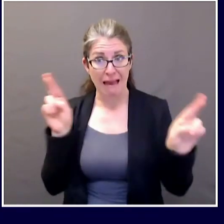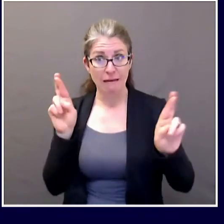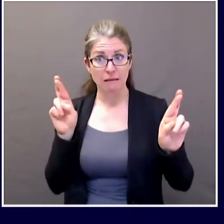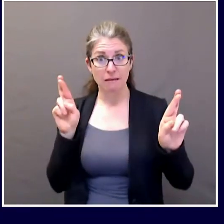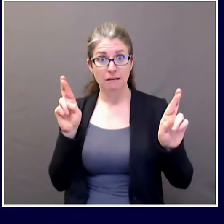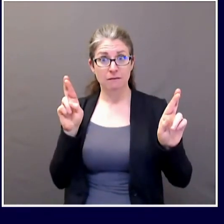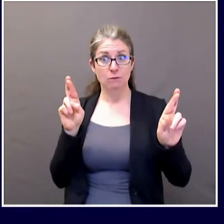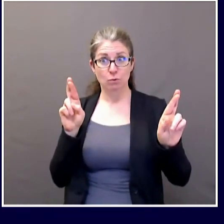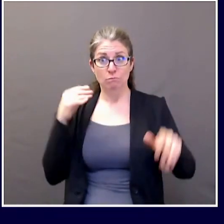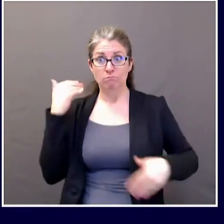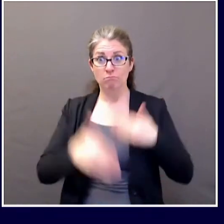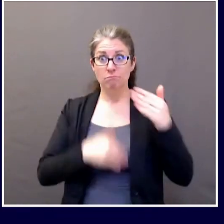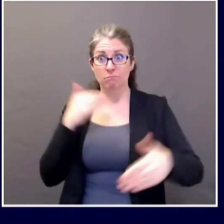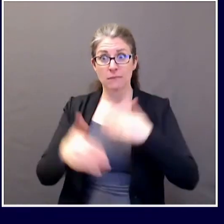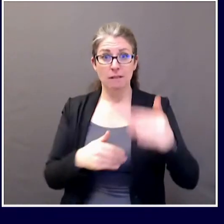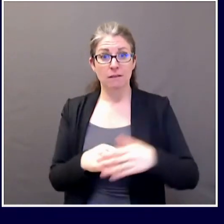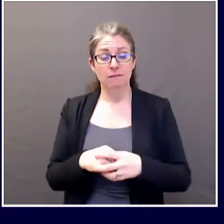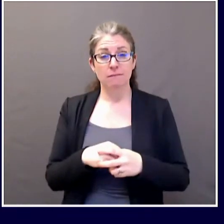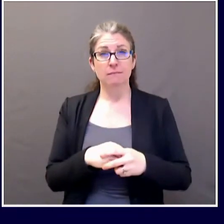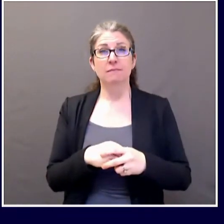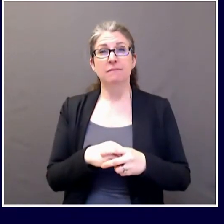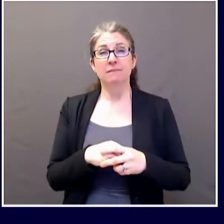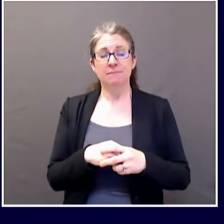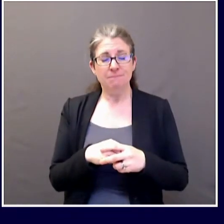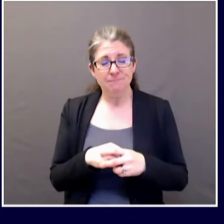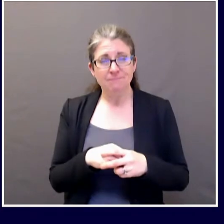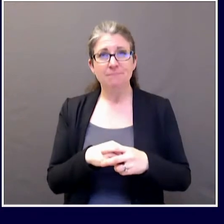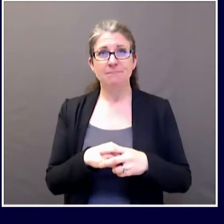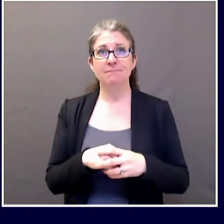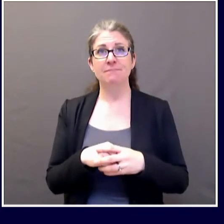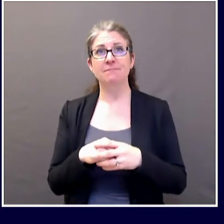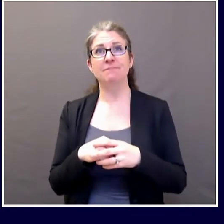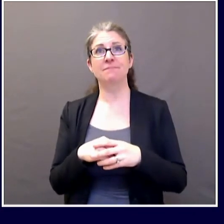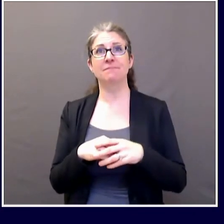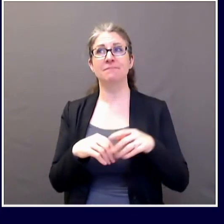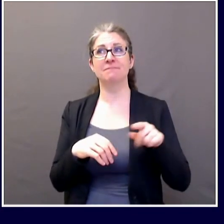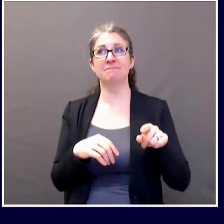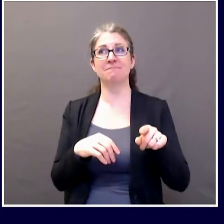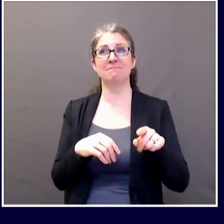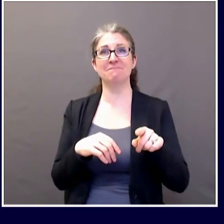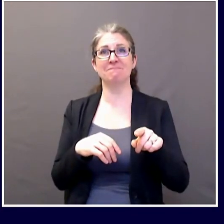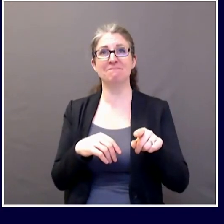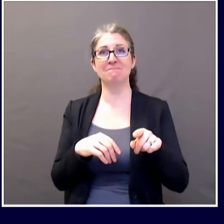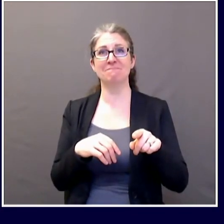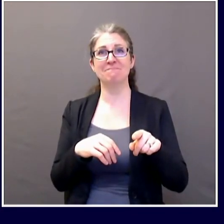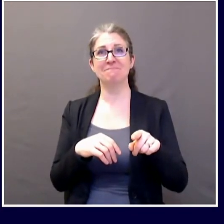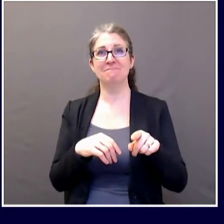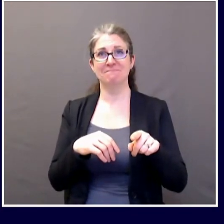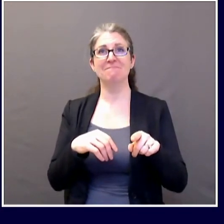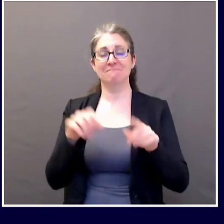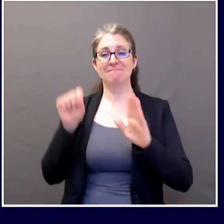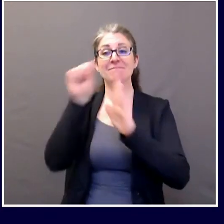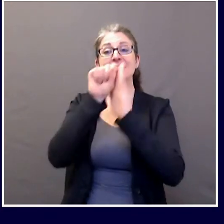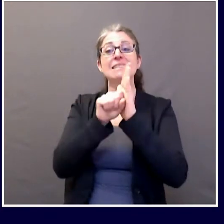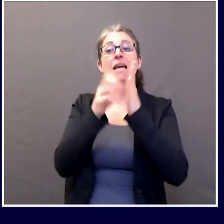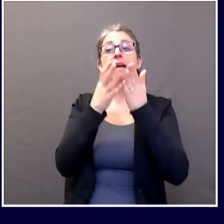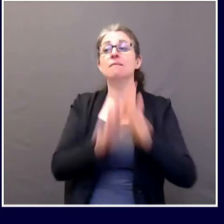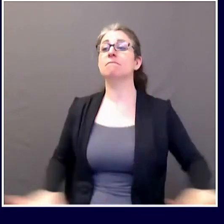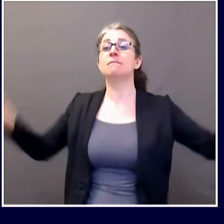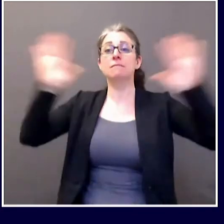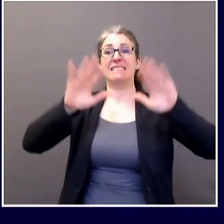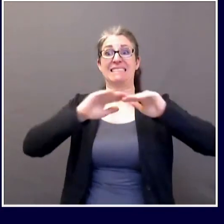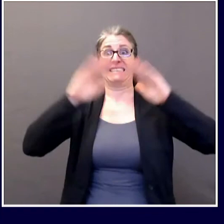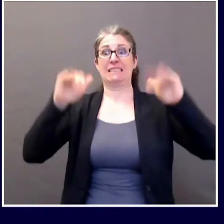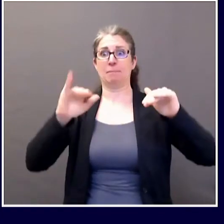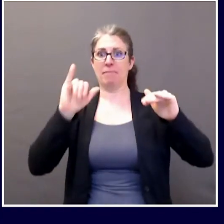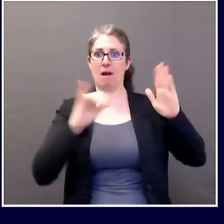providers who are open to using that statewide system to bring that online. We're still a little bit of ways away. We've encountered